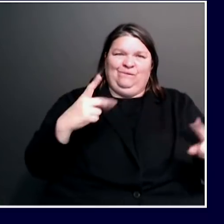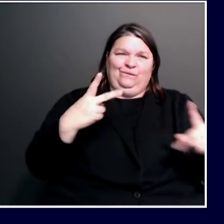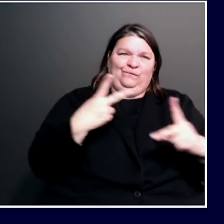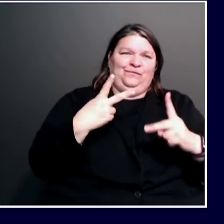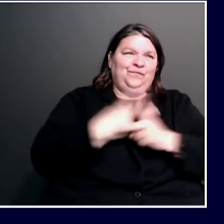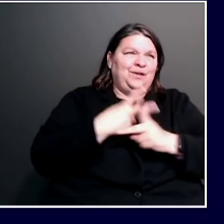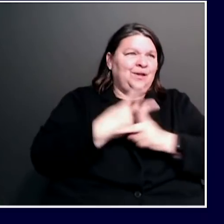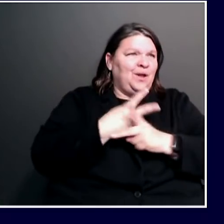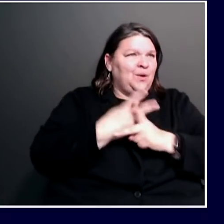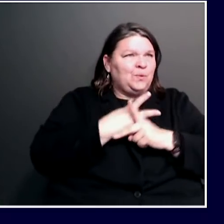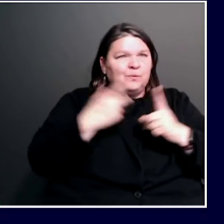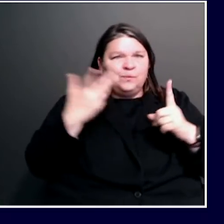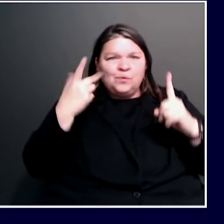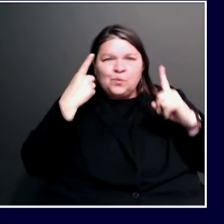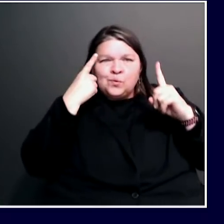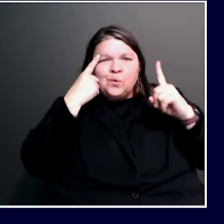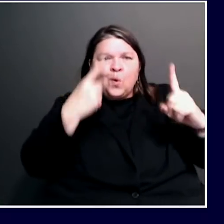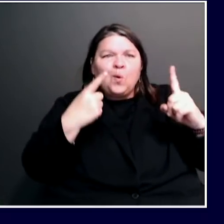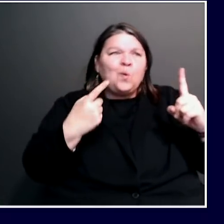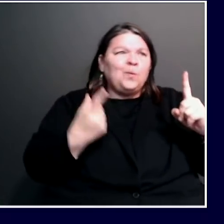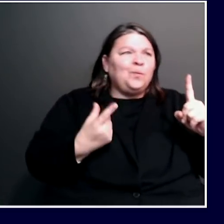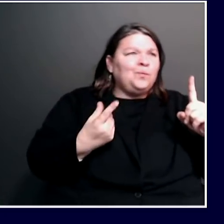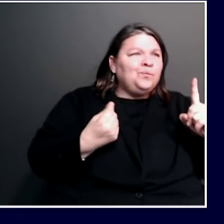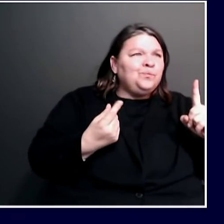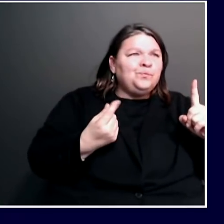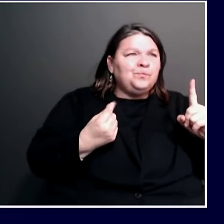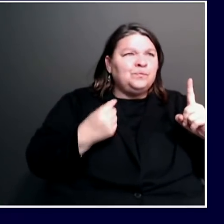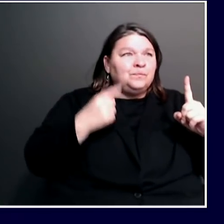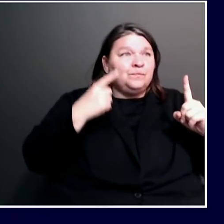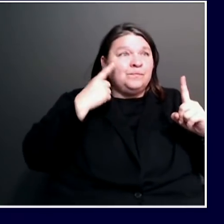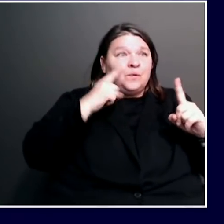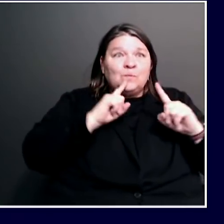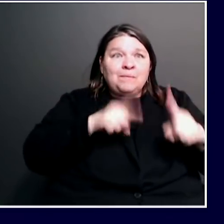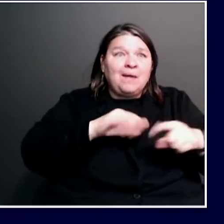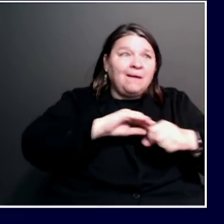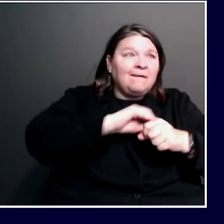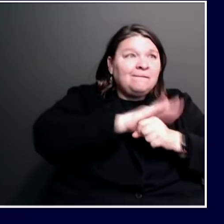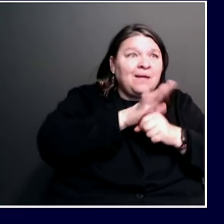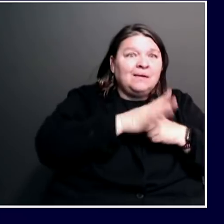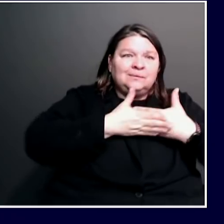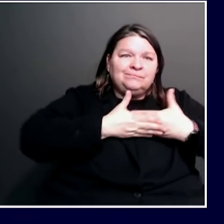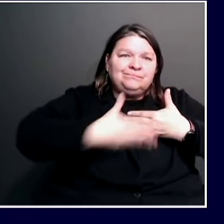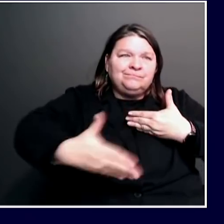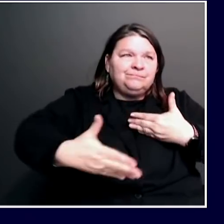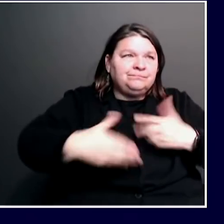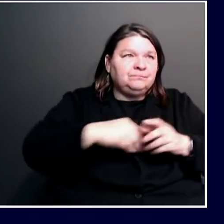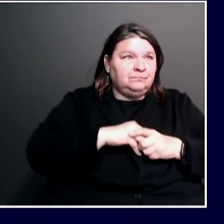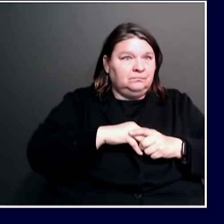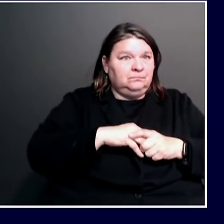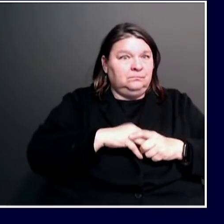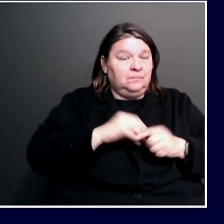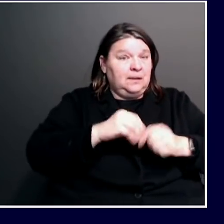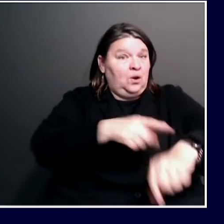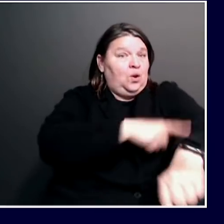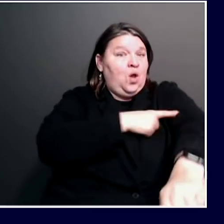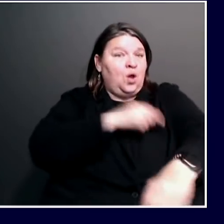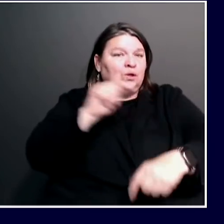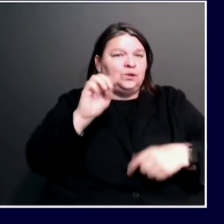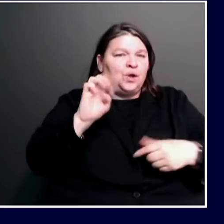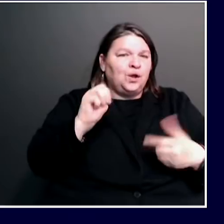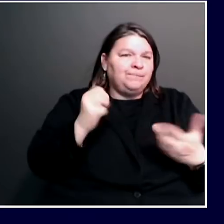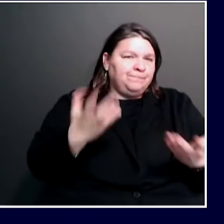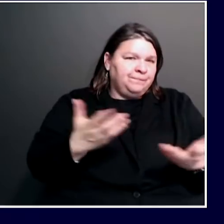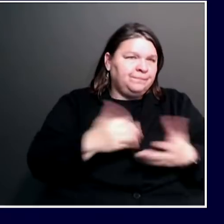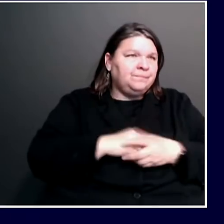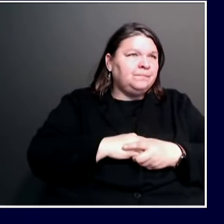with respect to the response to COVID. What are we out there to achieve? the word that you threw